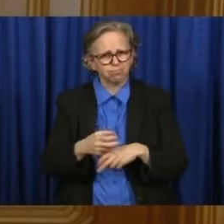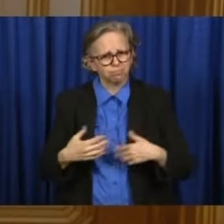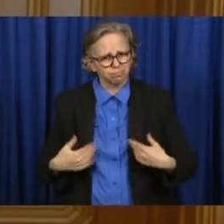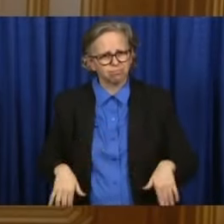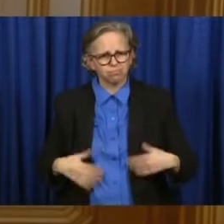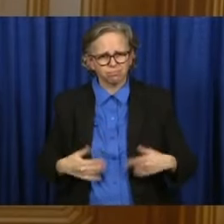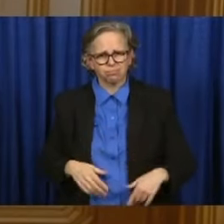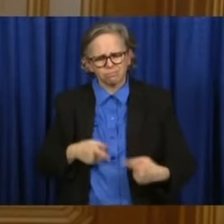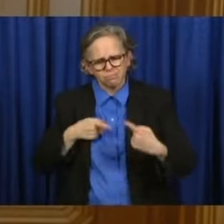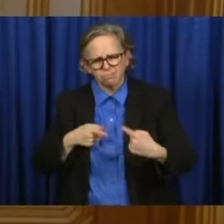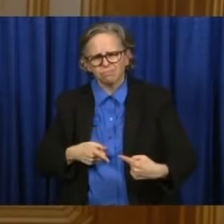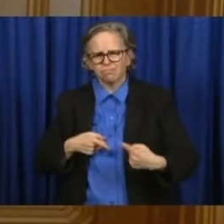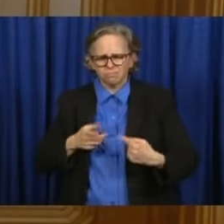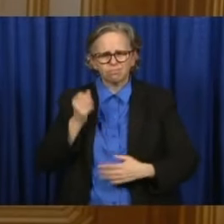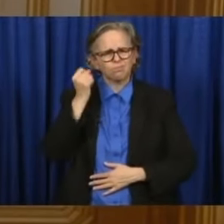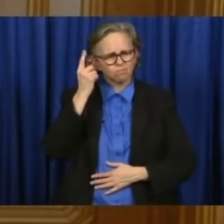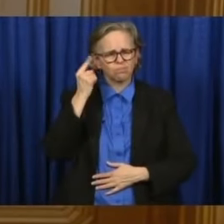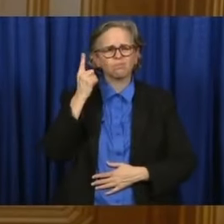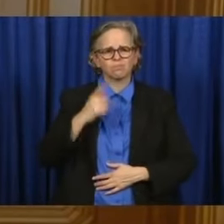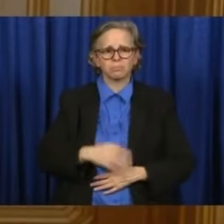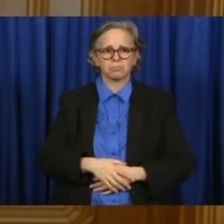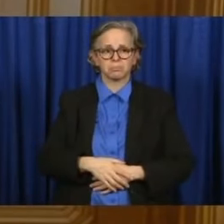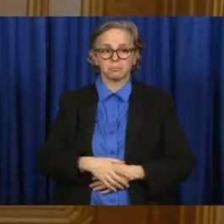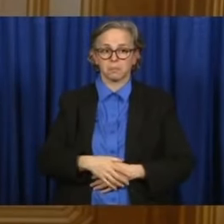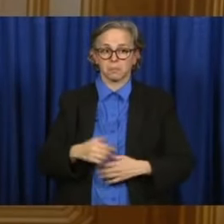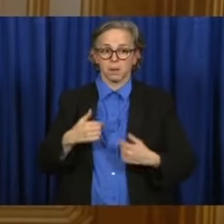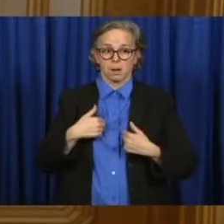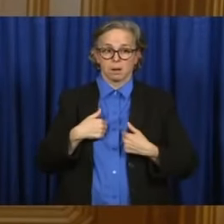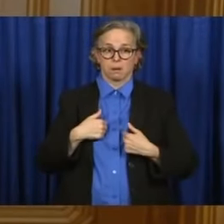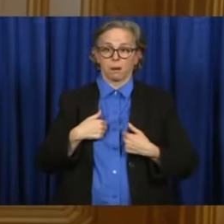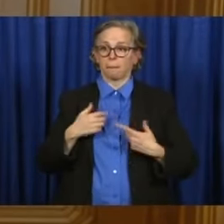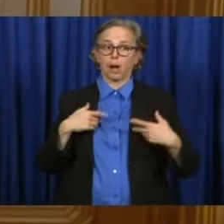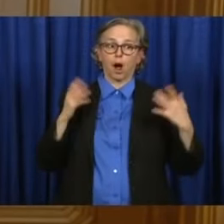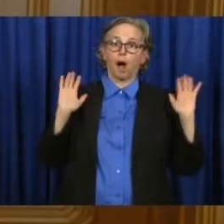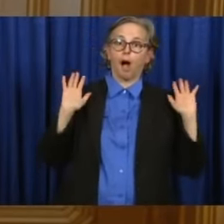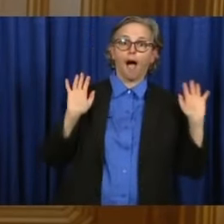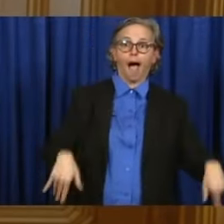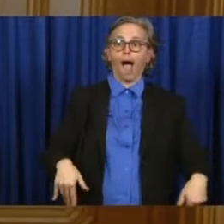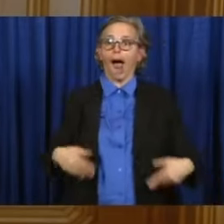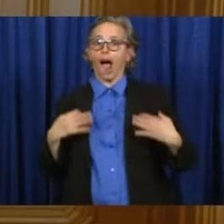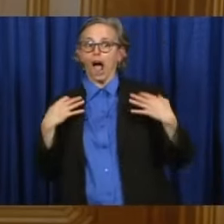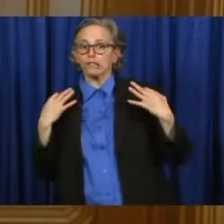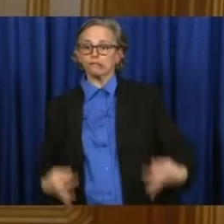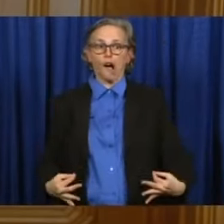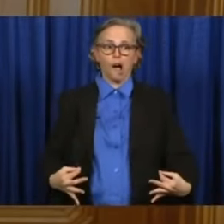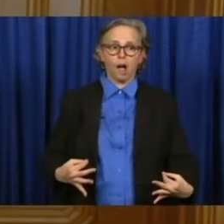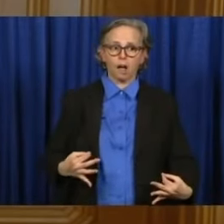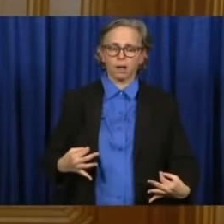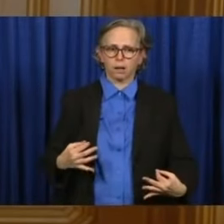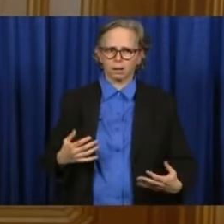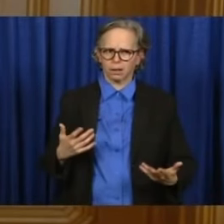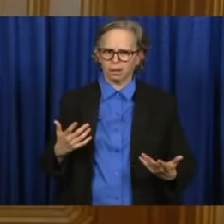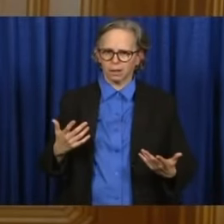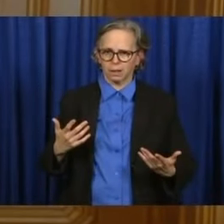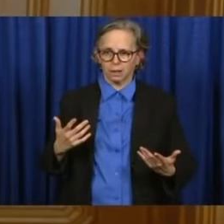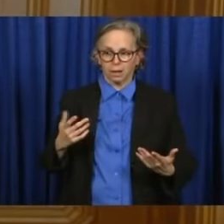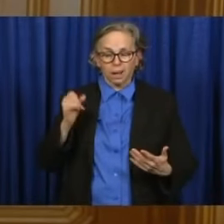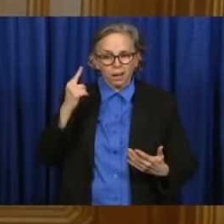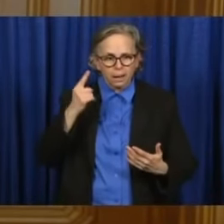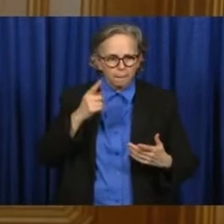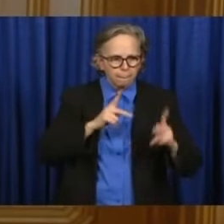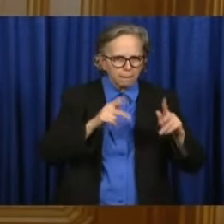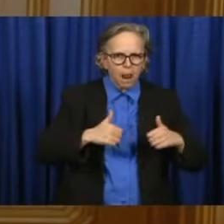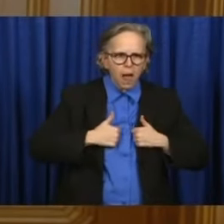We would not make these decisions. I would not make this decision if it wasn't a matter of life and death. If it didn't mean that